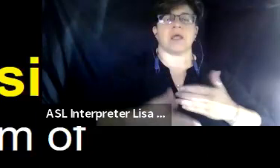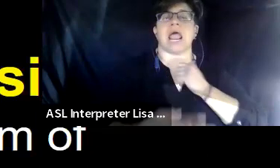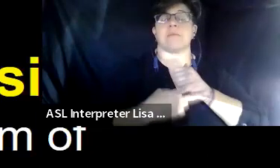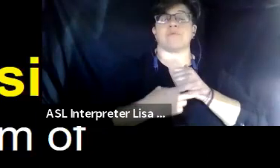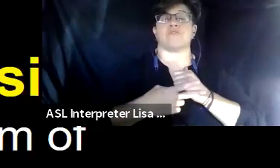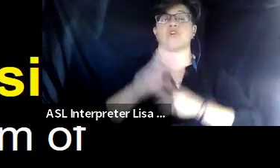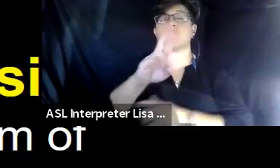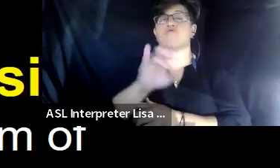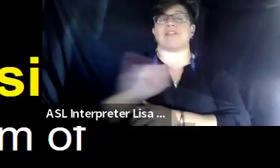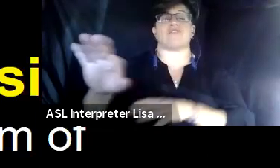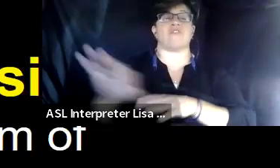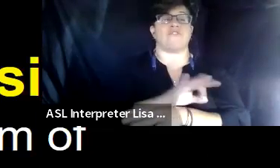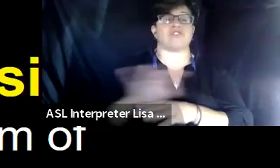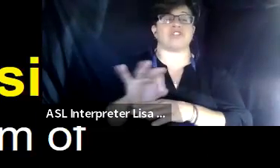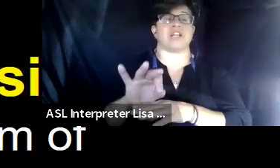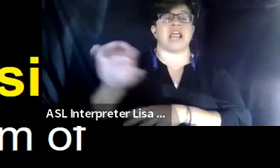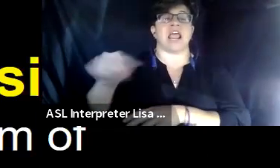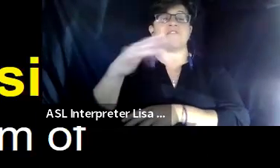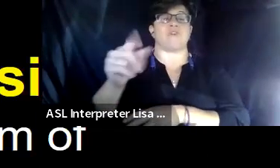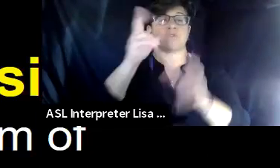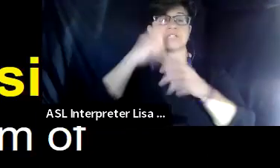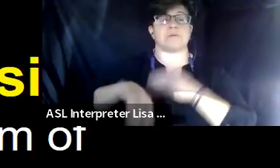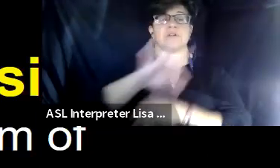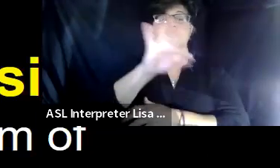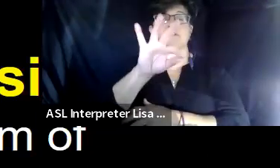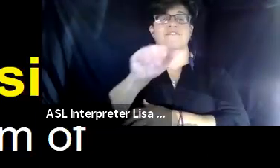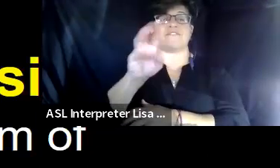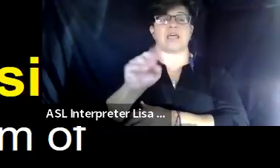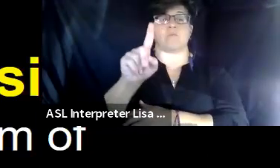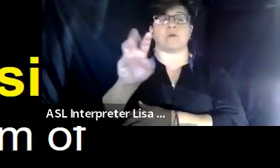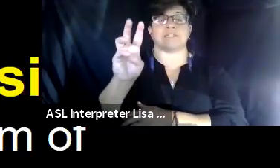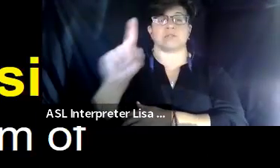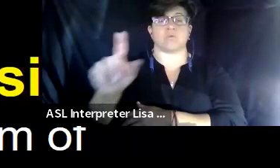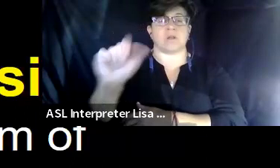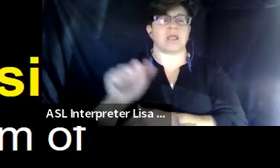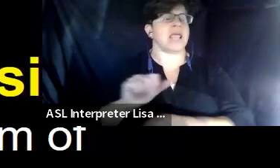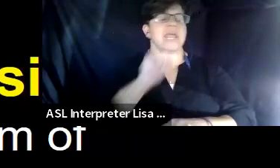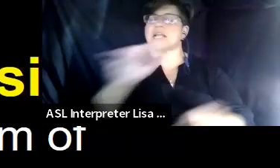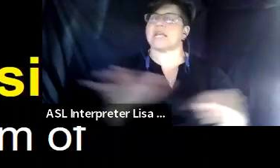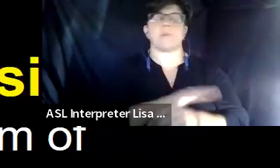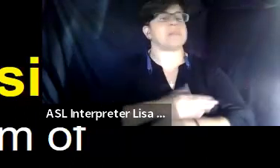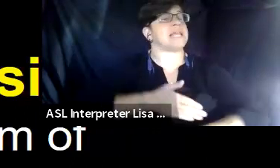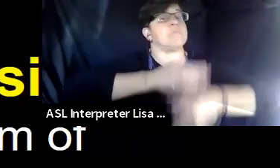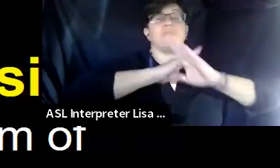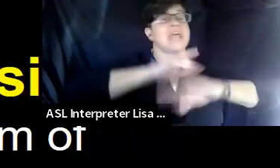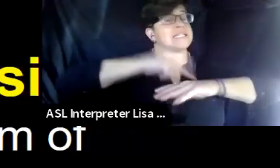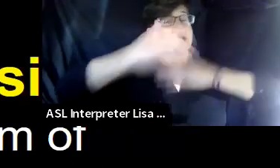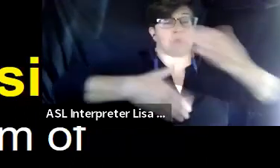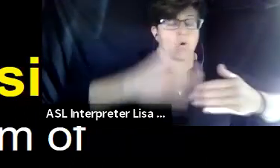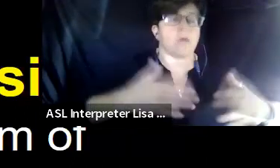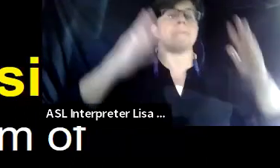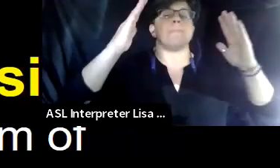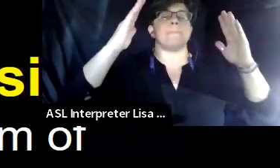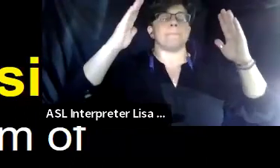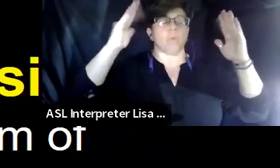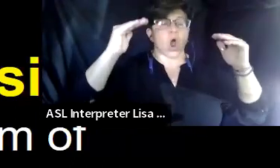rescue effect is long-lasting, although it doesn't completely prevent the slow loss of photoreceptors over time. And we hope that the results obtained will serve